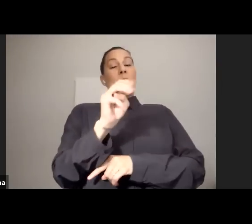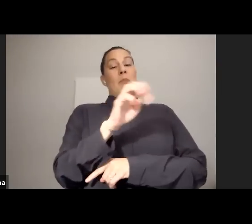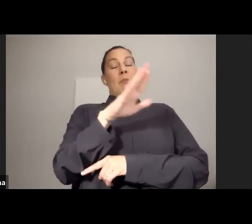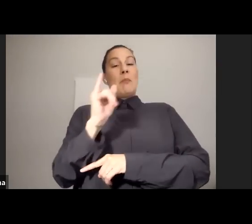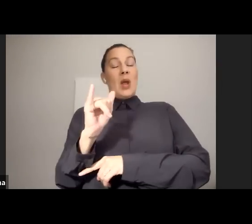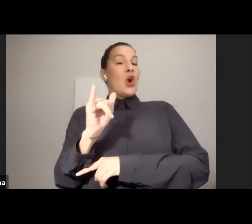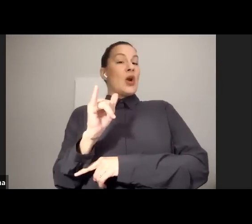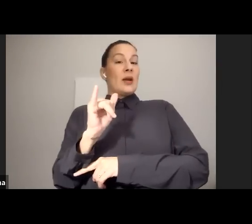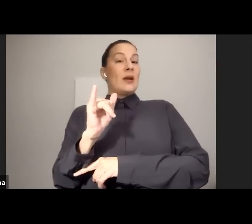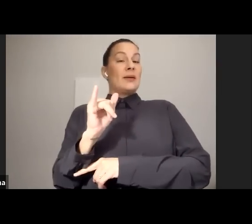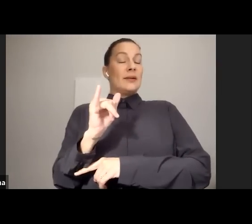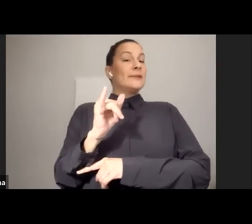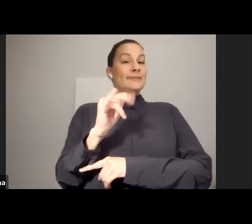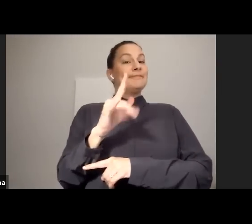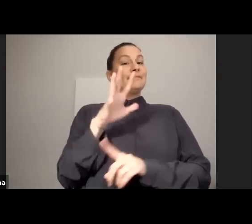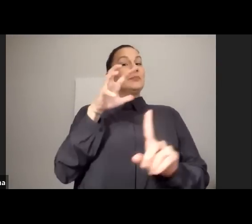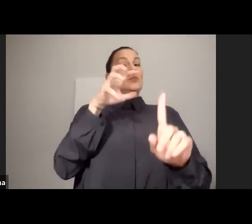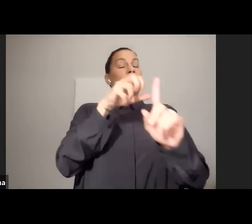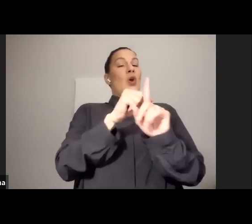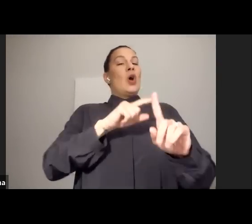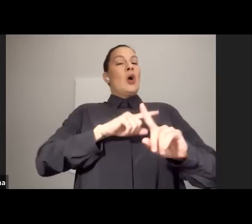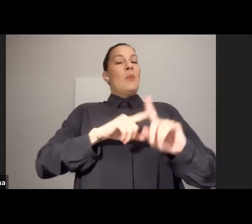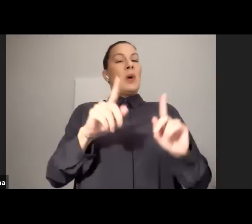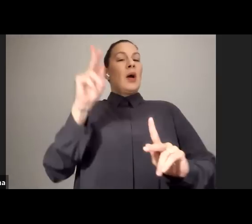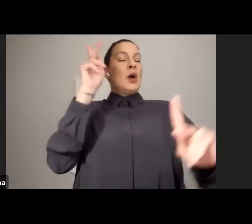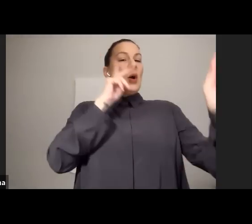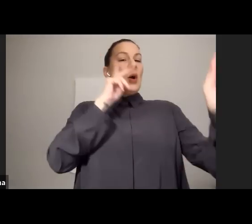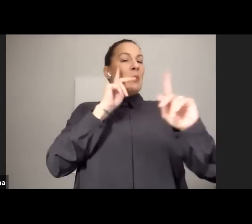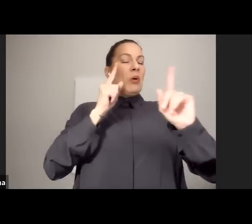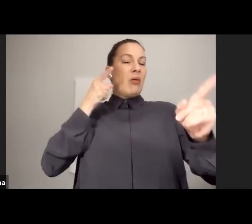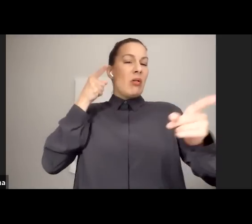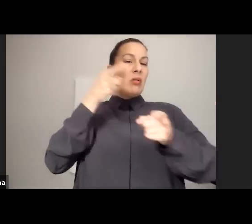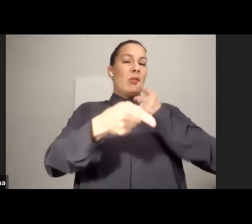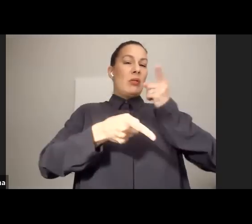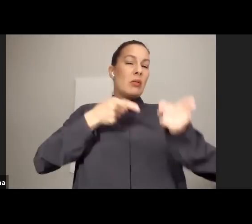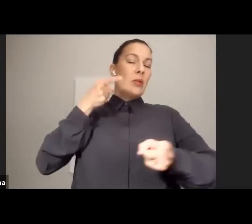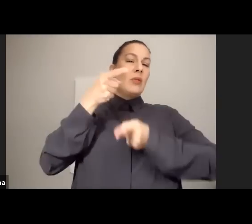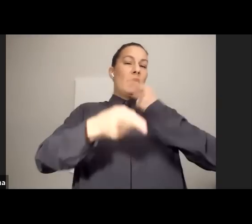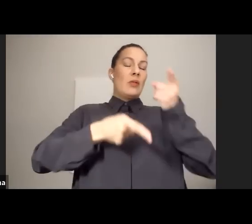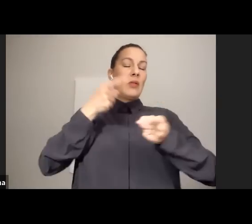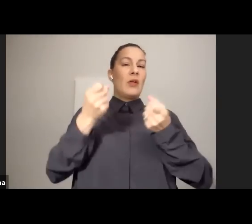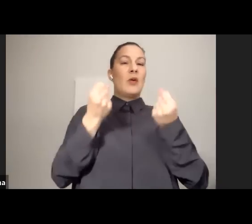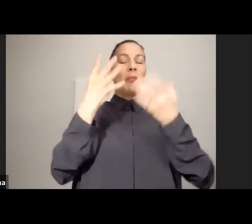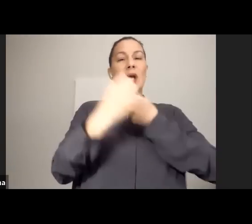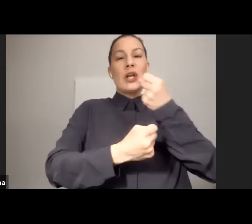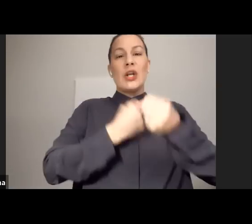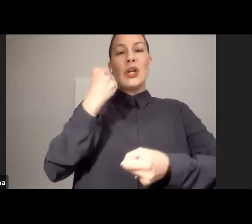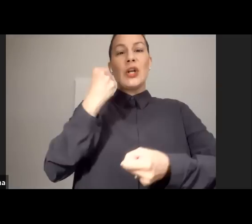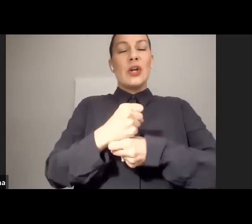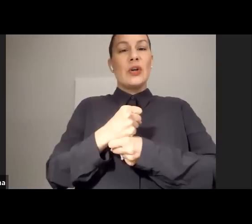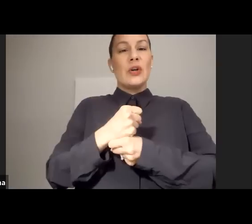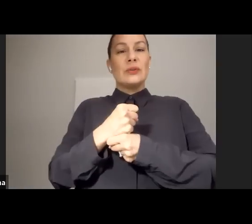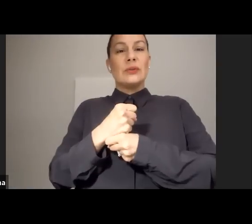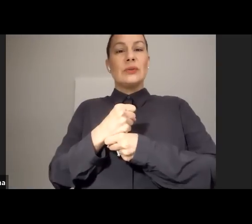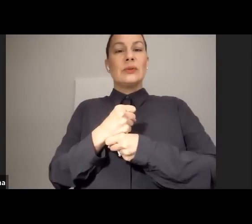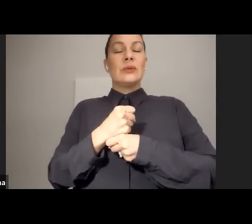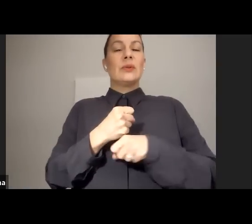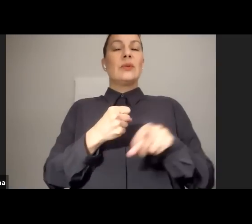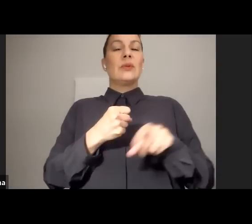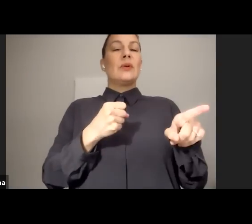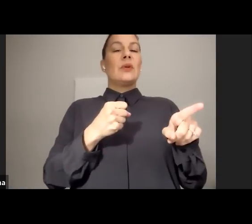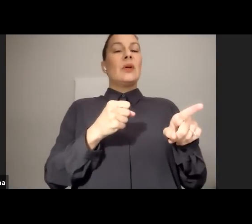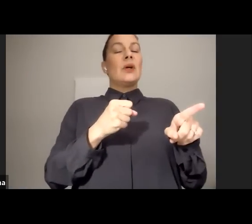rhetoric that remains a mainstay of public narratives today. But those same papers also described her as